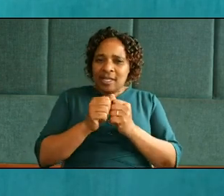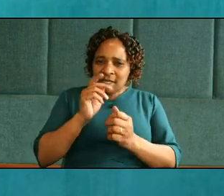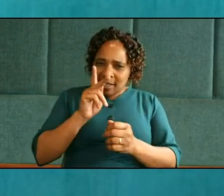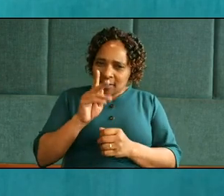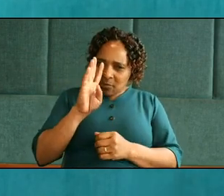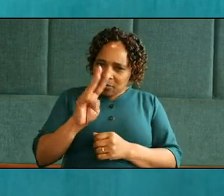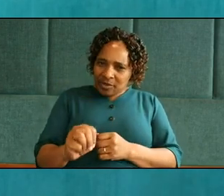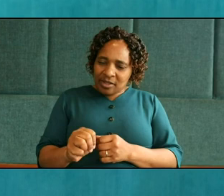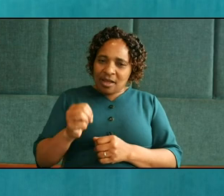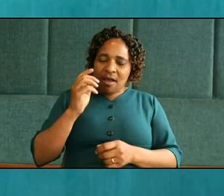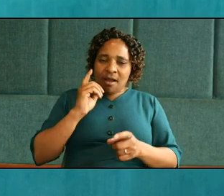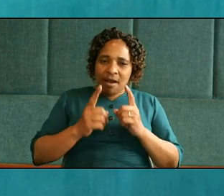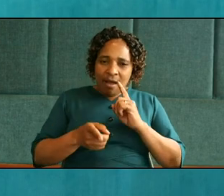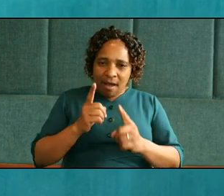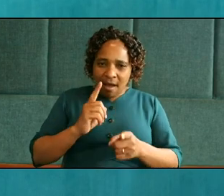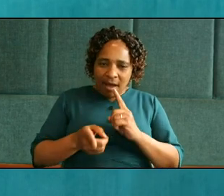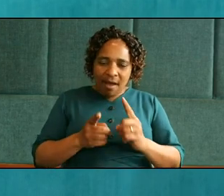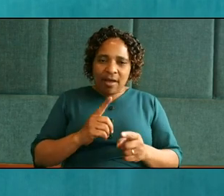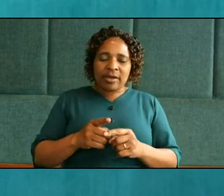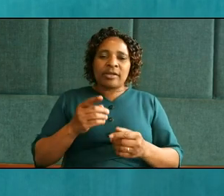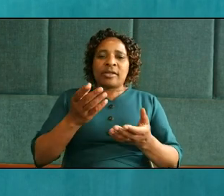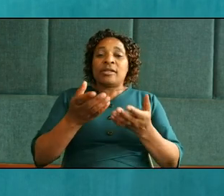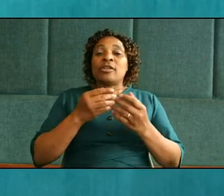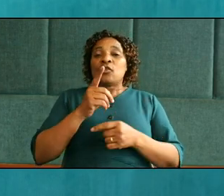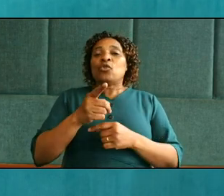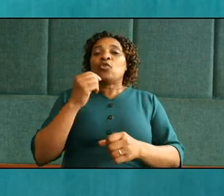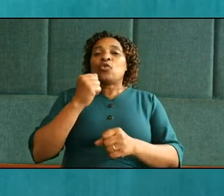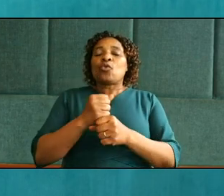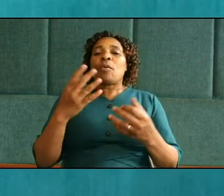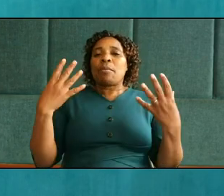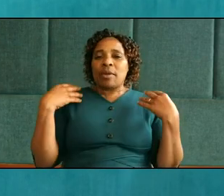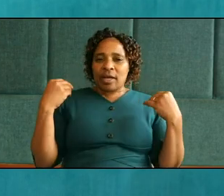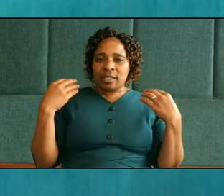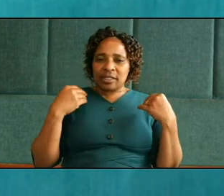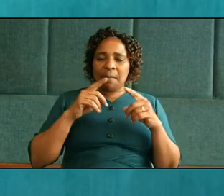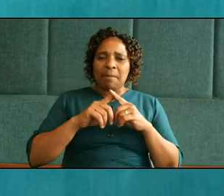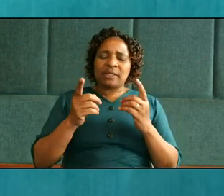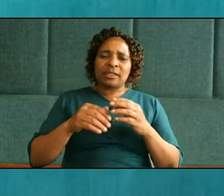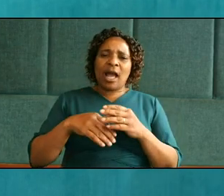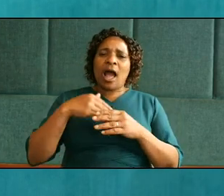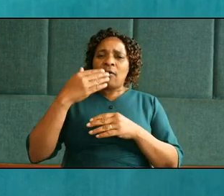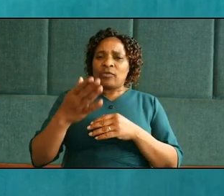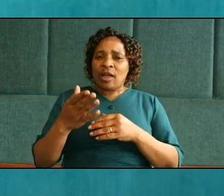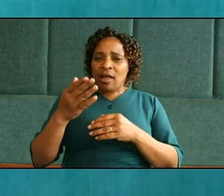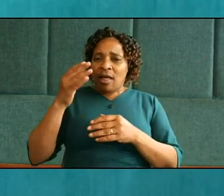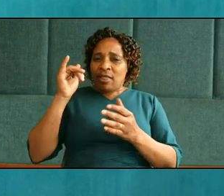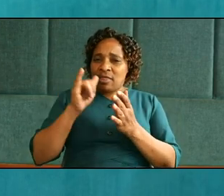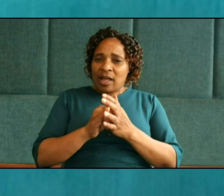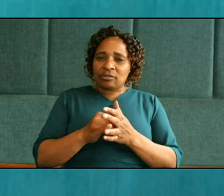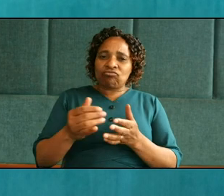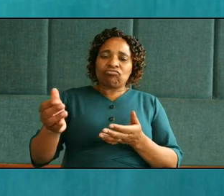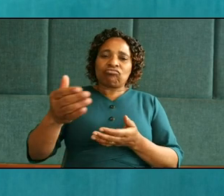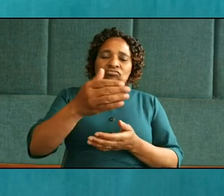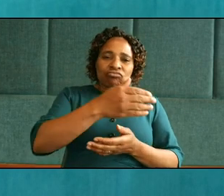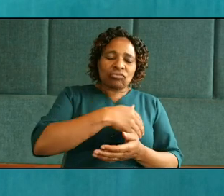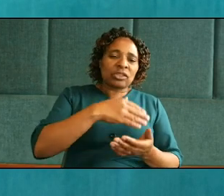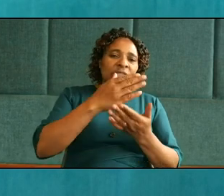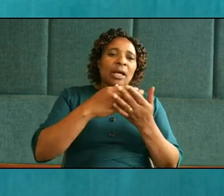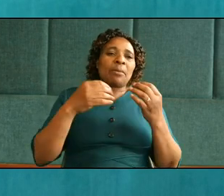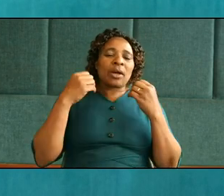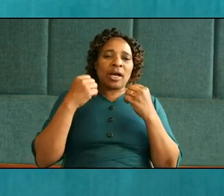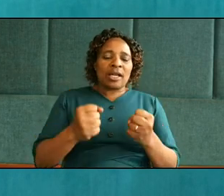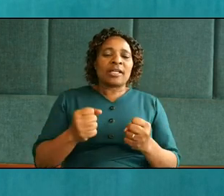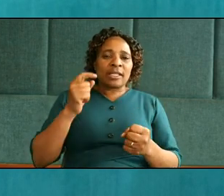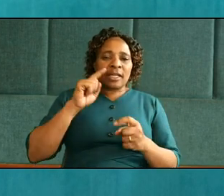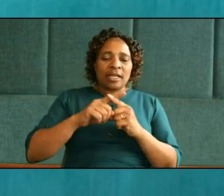for example, it will actually need you to do some practice. But aside from that, it needs you to gather some courage and believe that